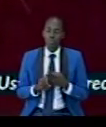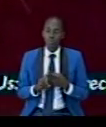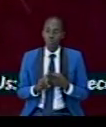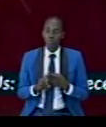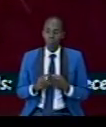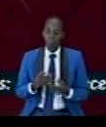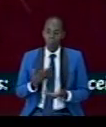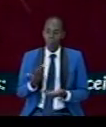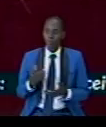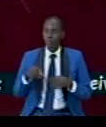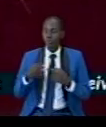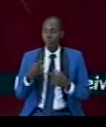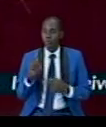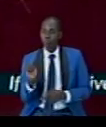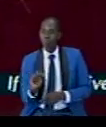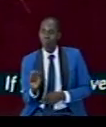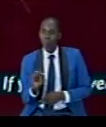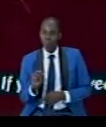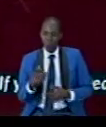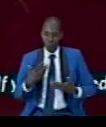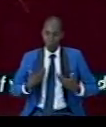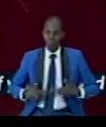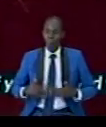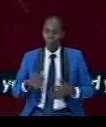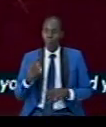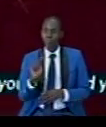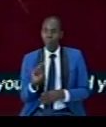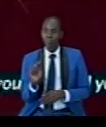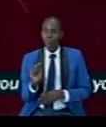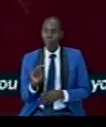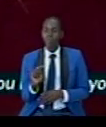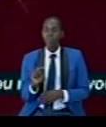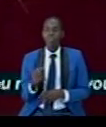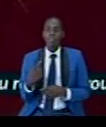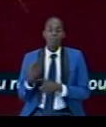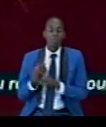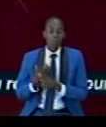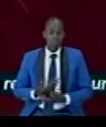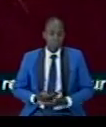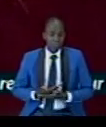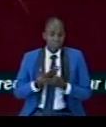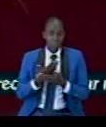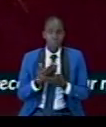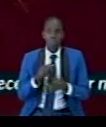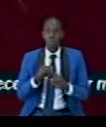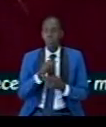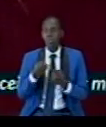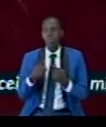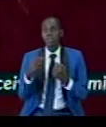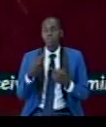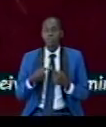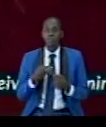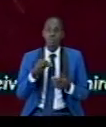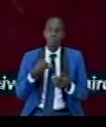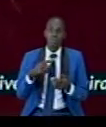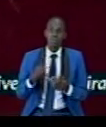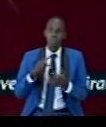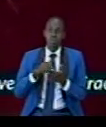childhood. But when we came to Baba Kumuyi program, GCK